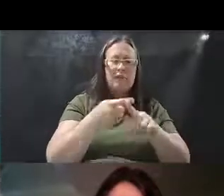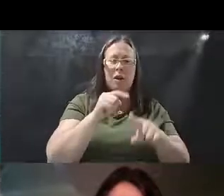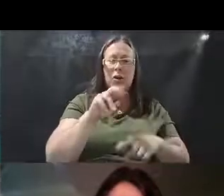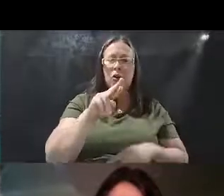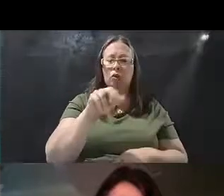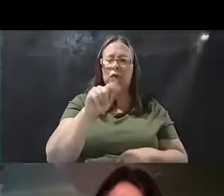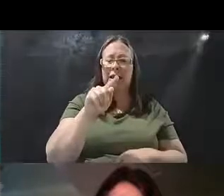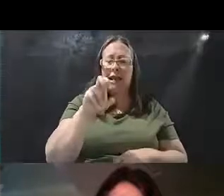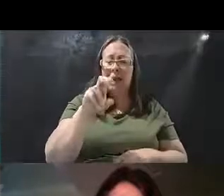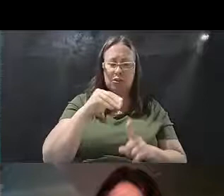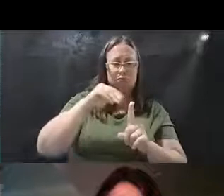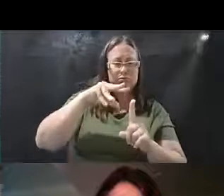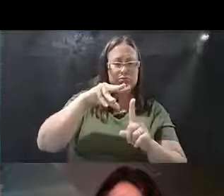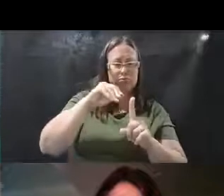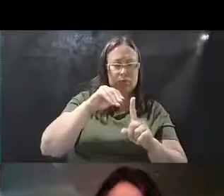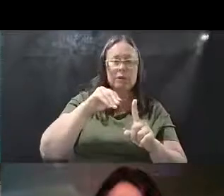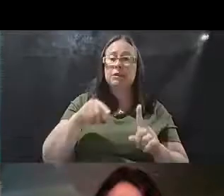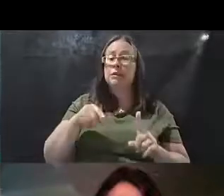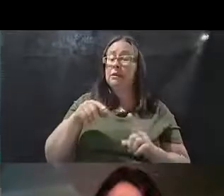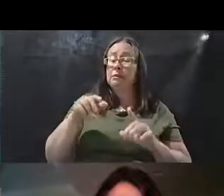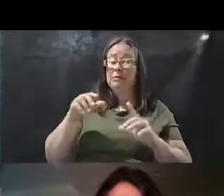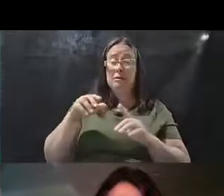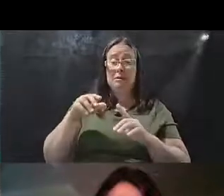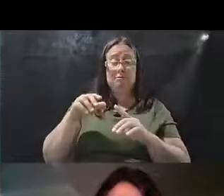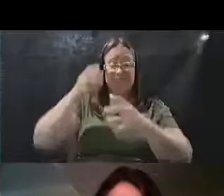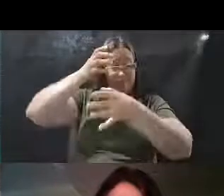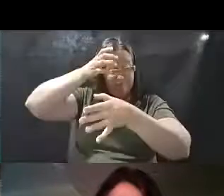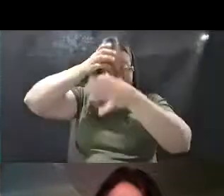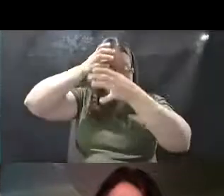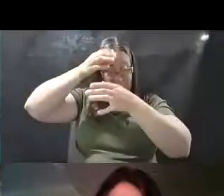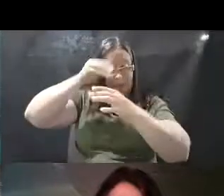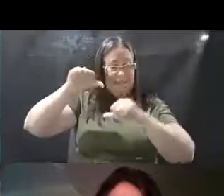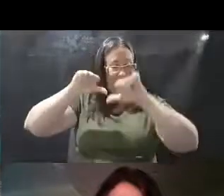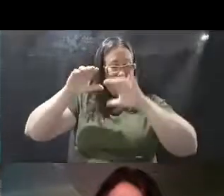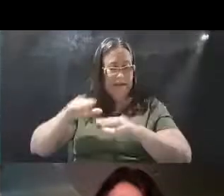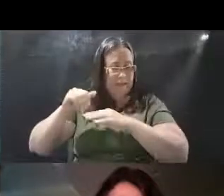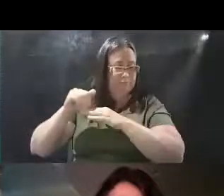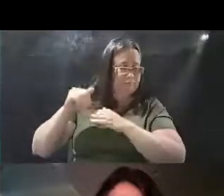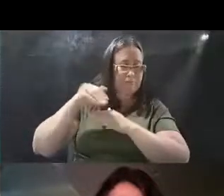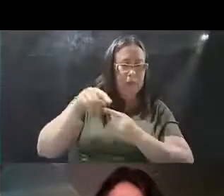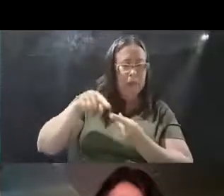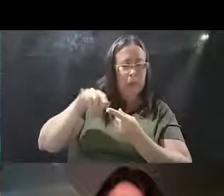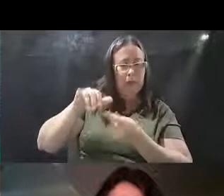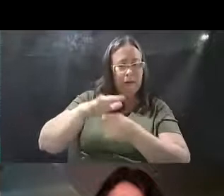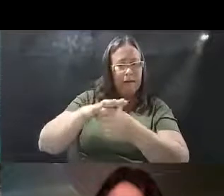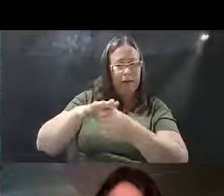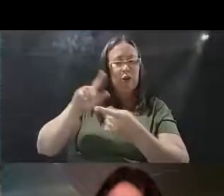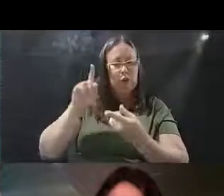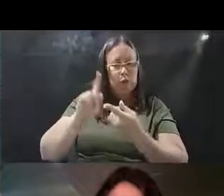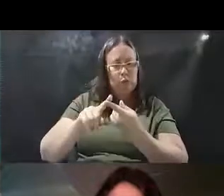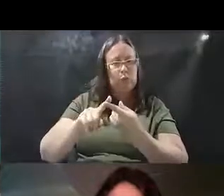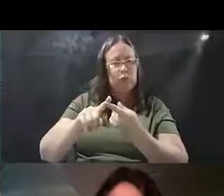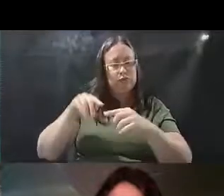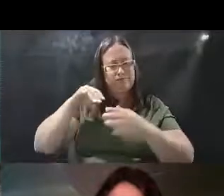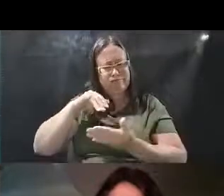an amazing group of scientists to study the effects of radiation, mainly using mouse models.